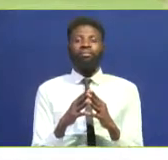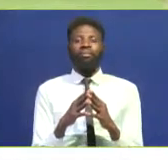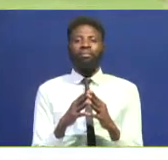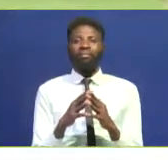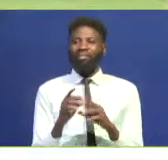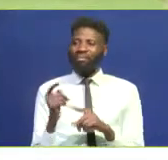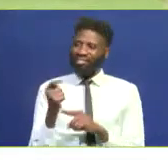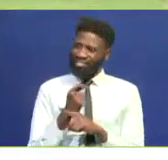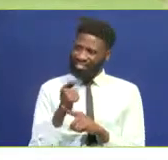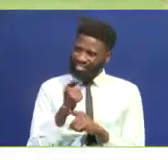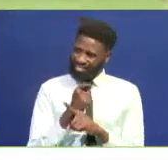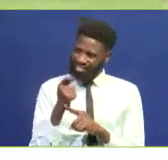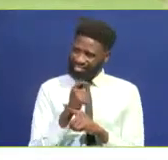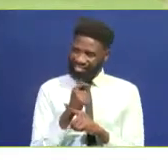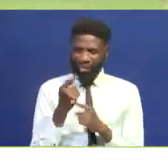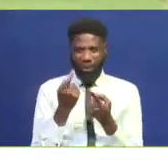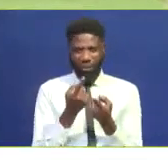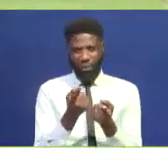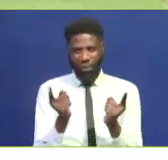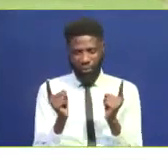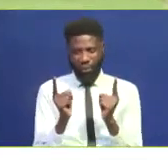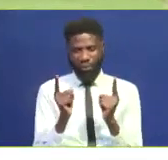heightened trainings for all the top juniors,